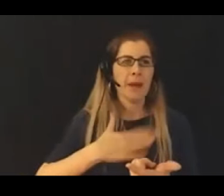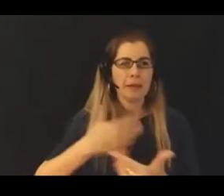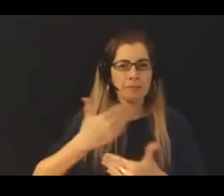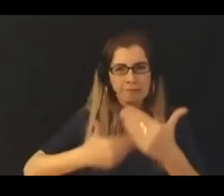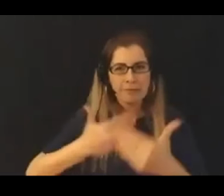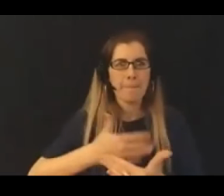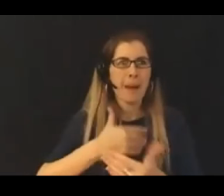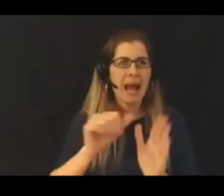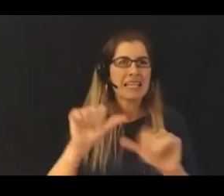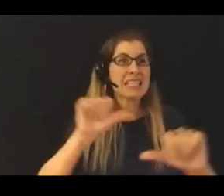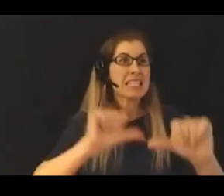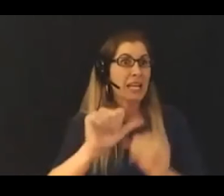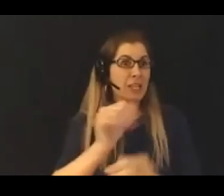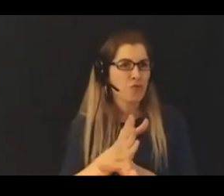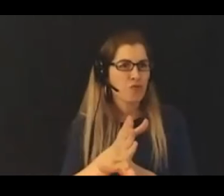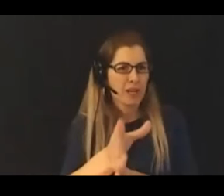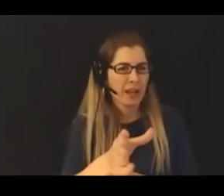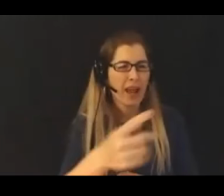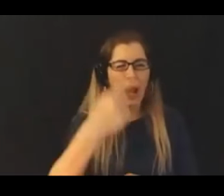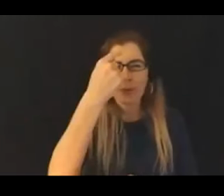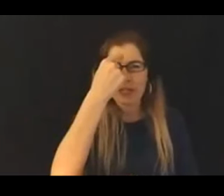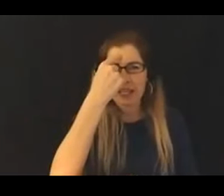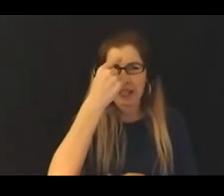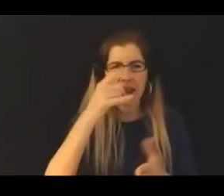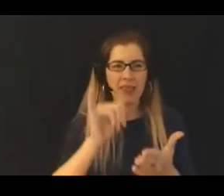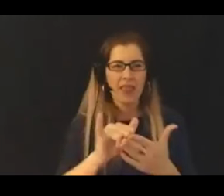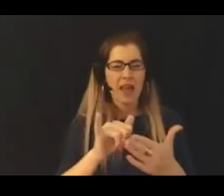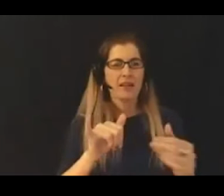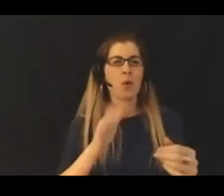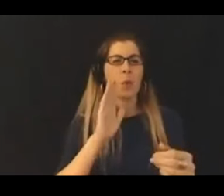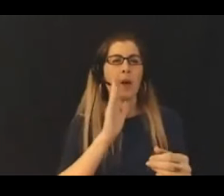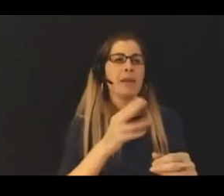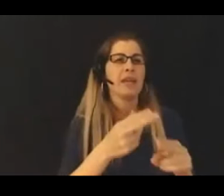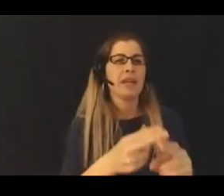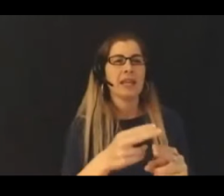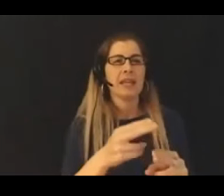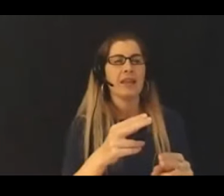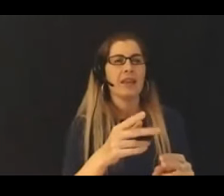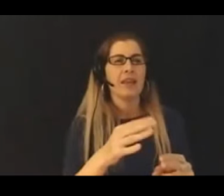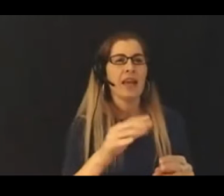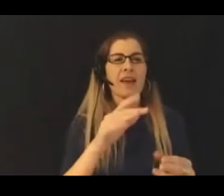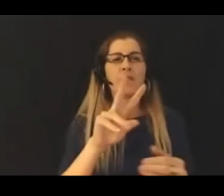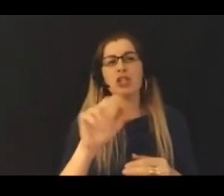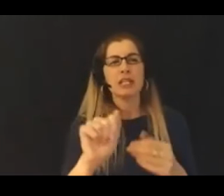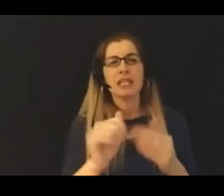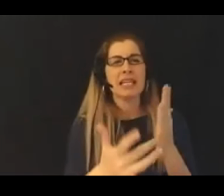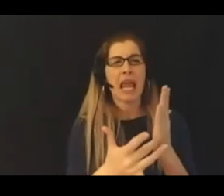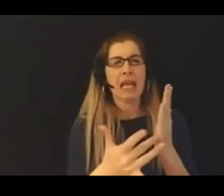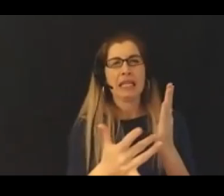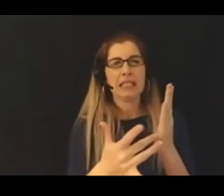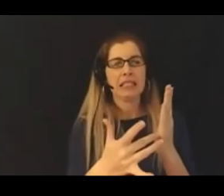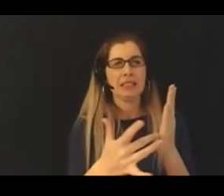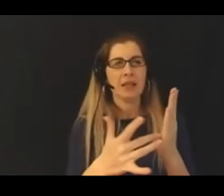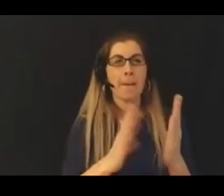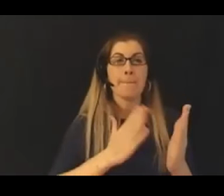the what I'll be naming the Embodied Brain Lab next summer at Virginia Tech, the goal of the